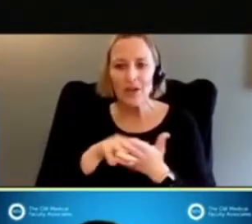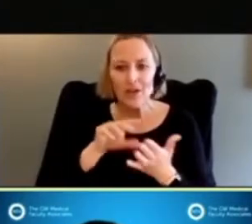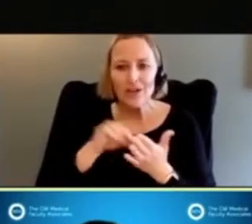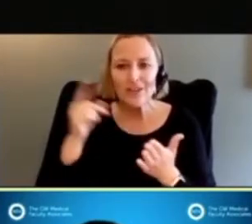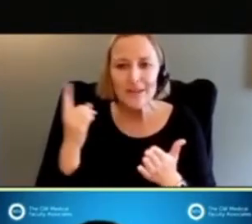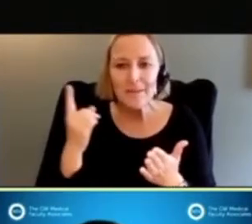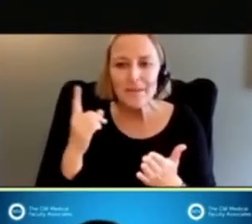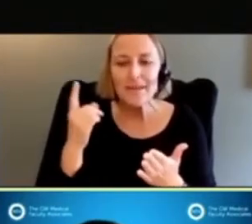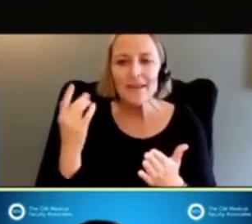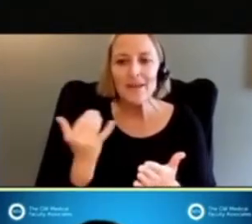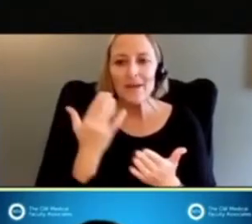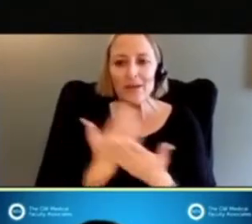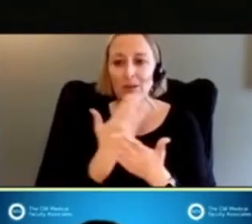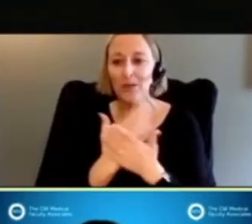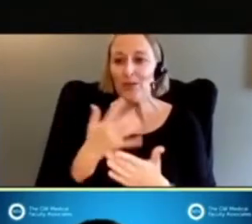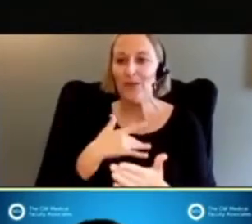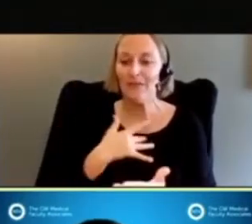really,